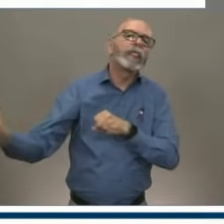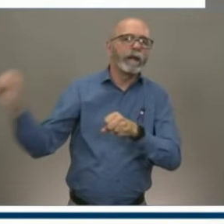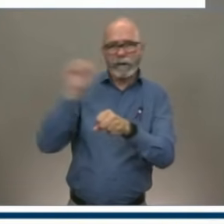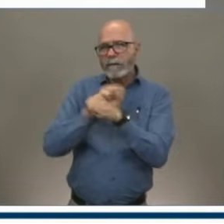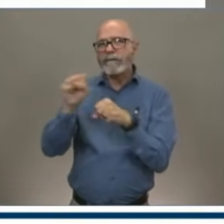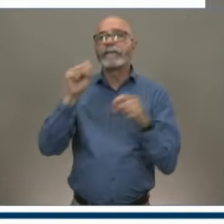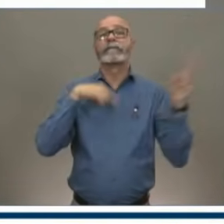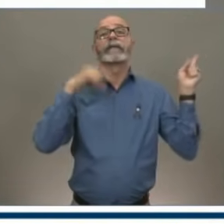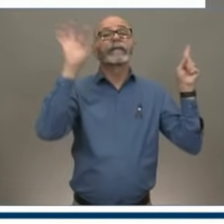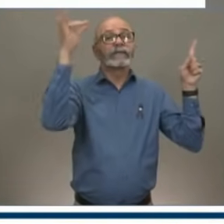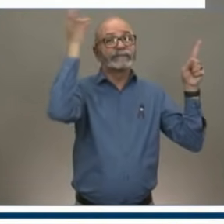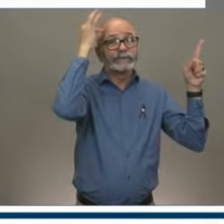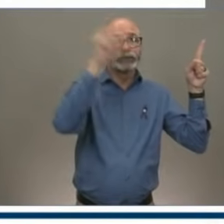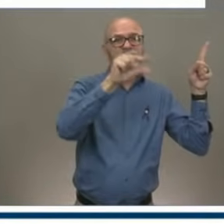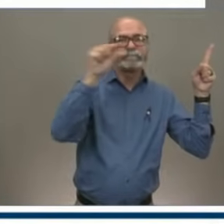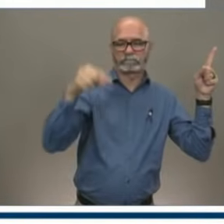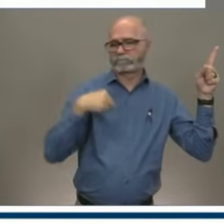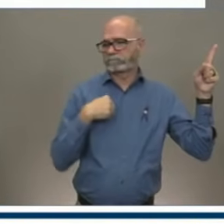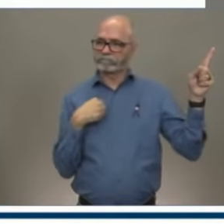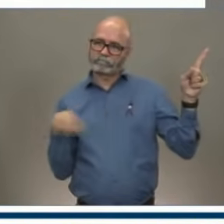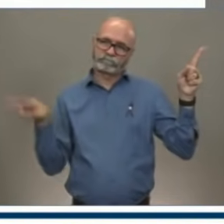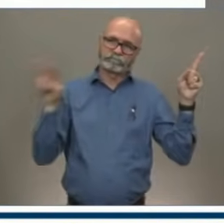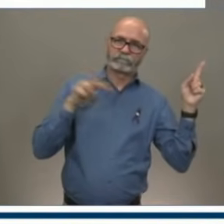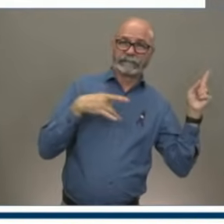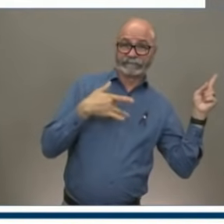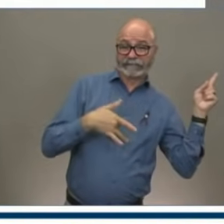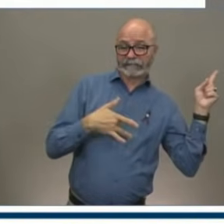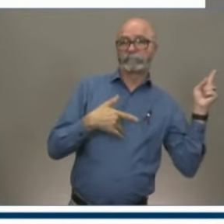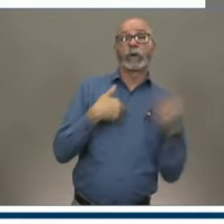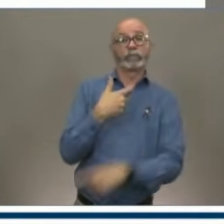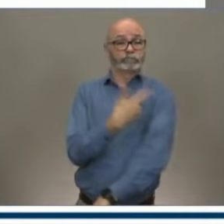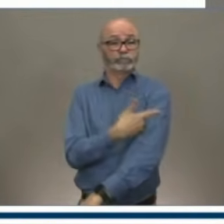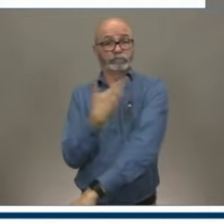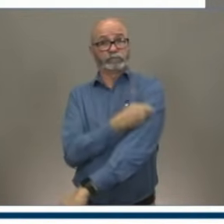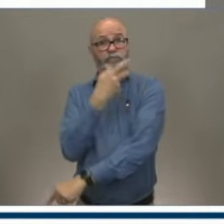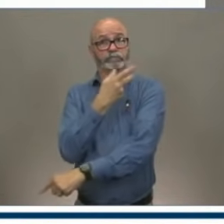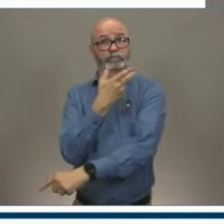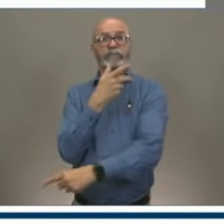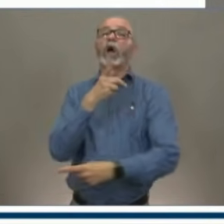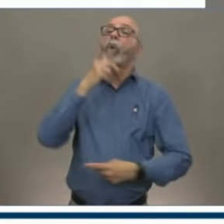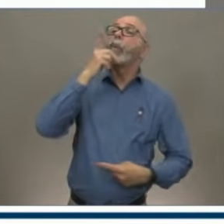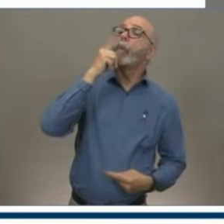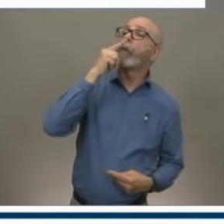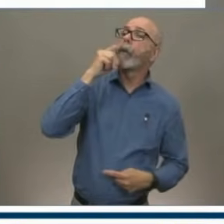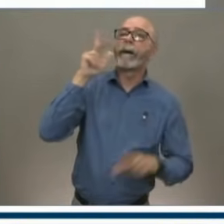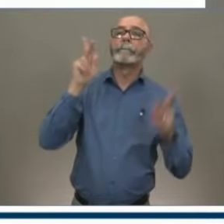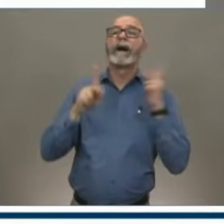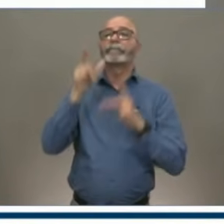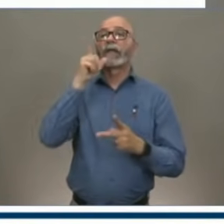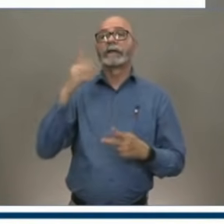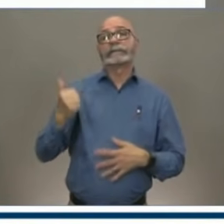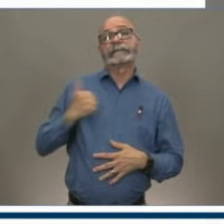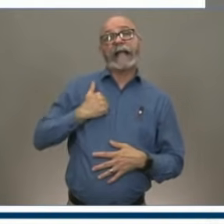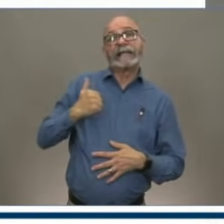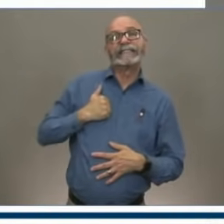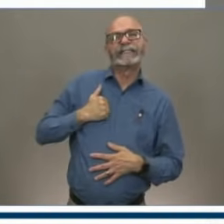to vaccinate every Canadian who wants to be vaccinated in 2021. And that's certainly our planning in Nova